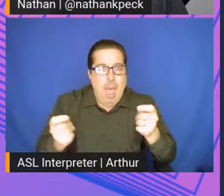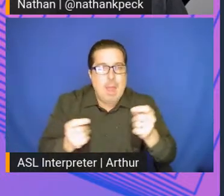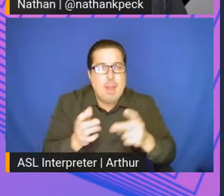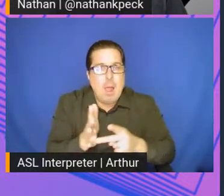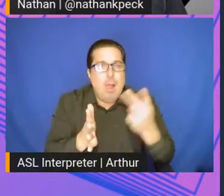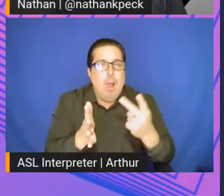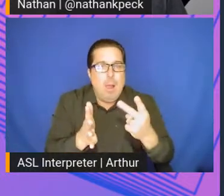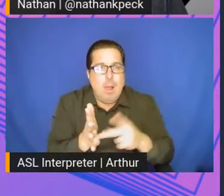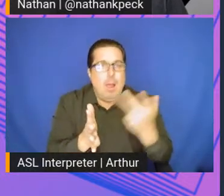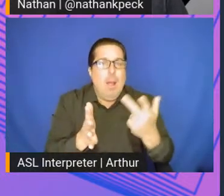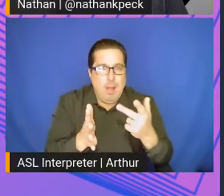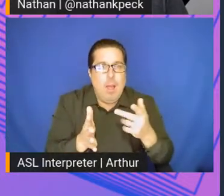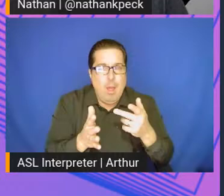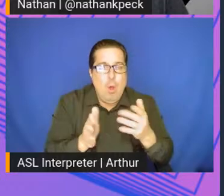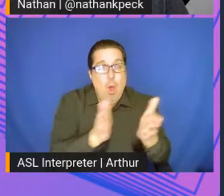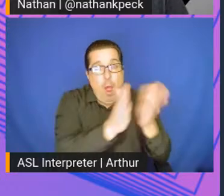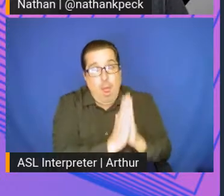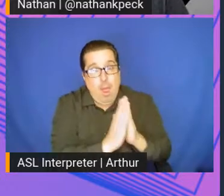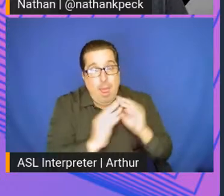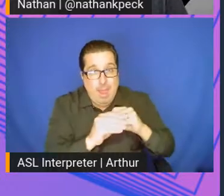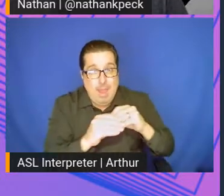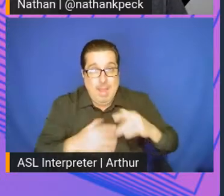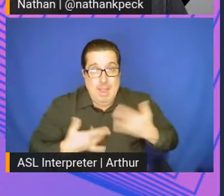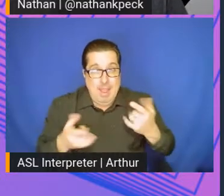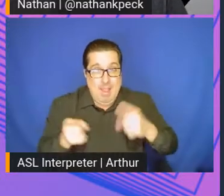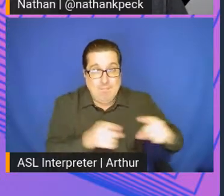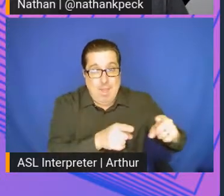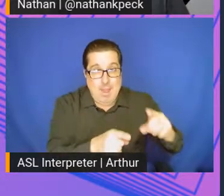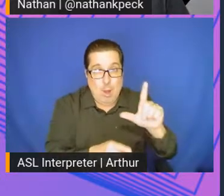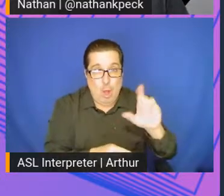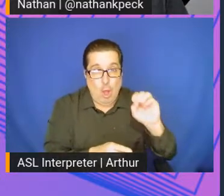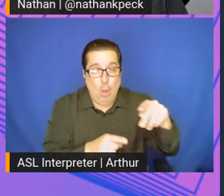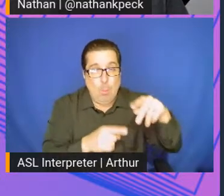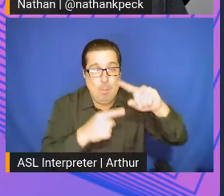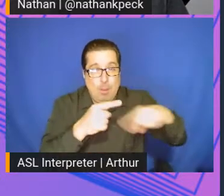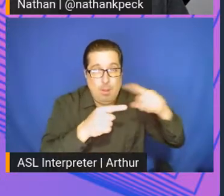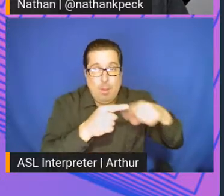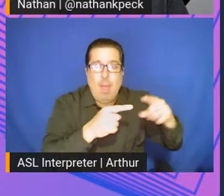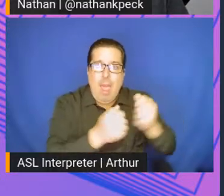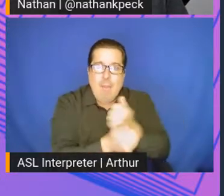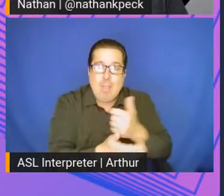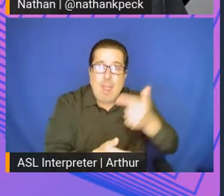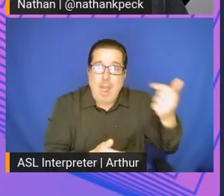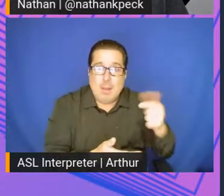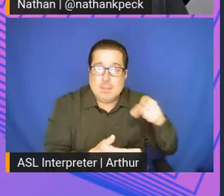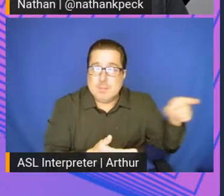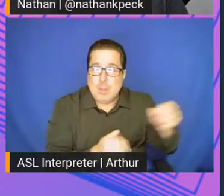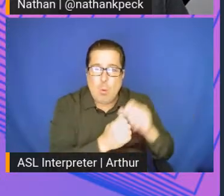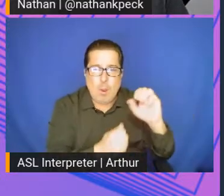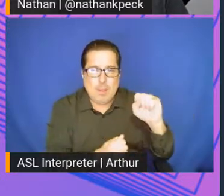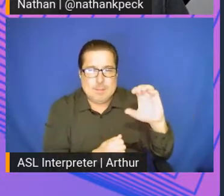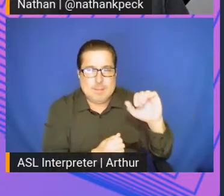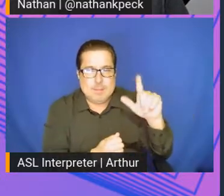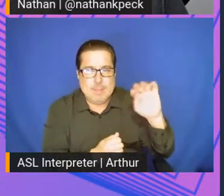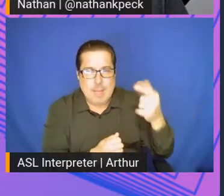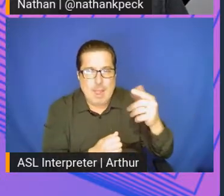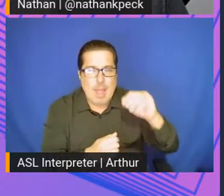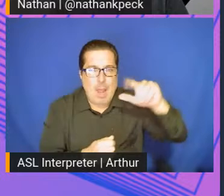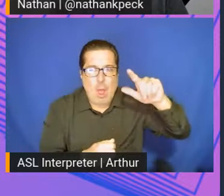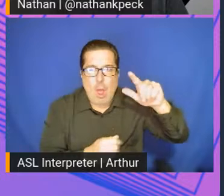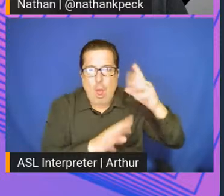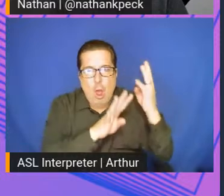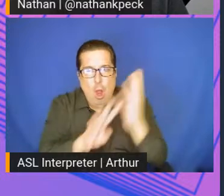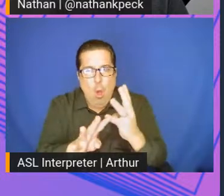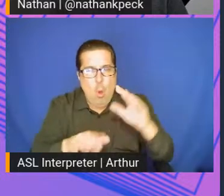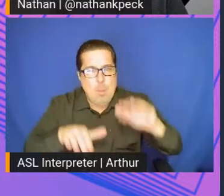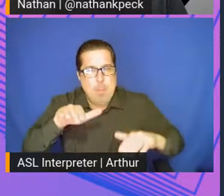requests, such as with an event loop. But we're going to handle everything else having to do with scaling and load balancing for you. So here's how that